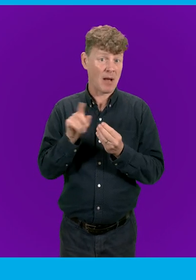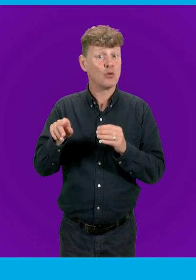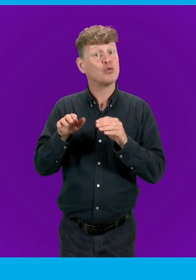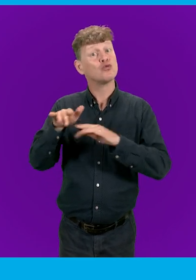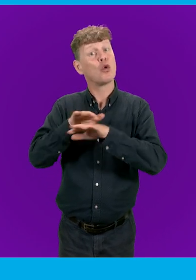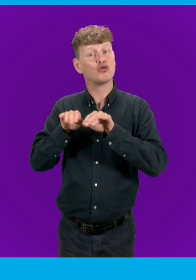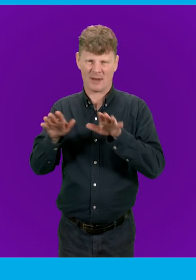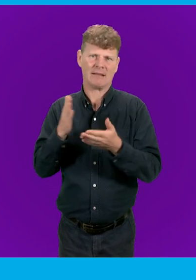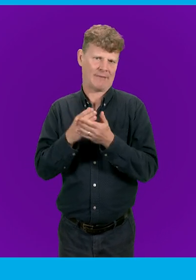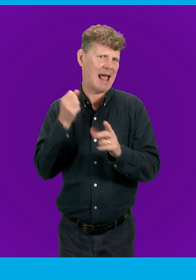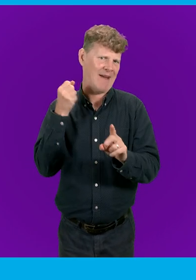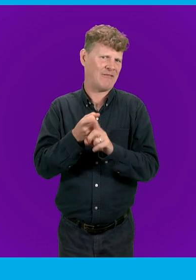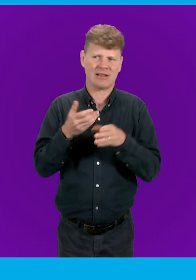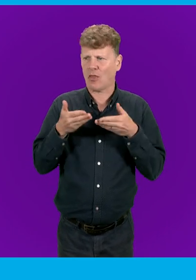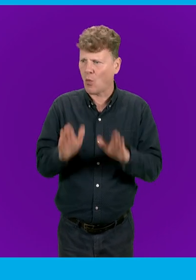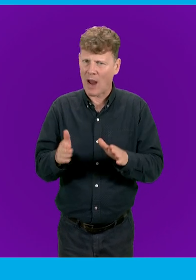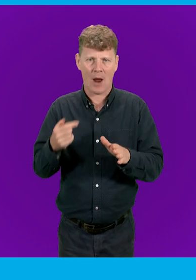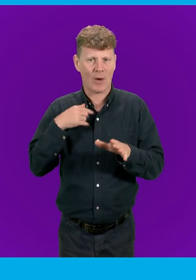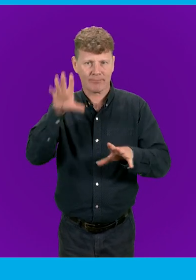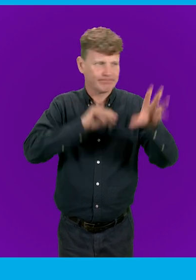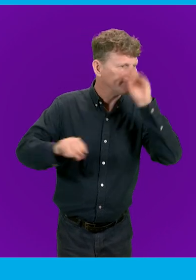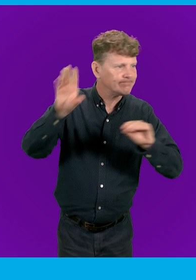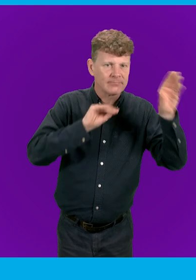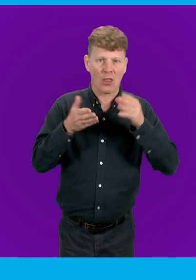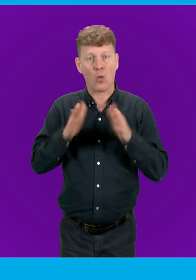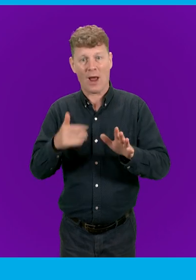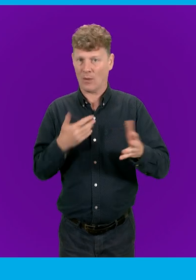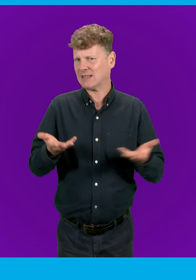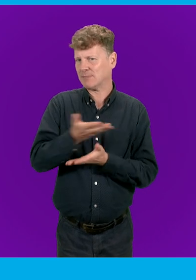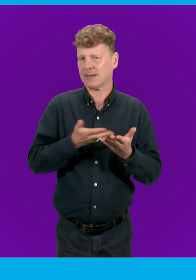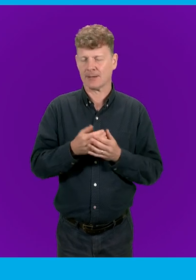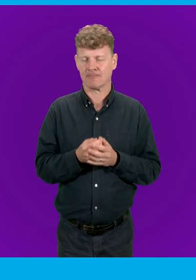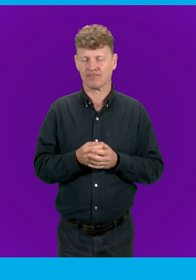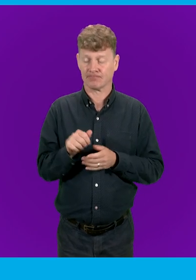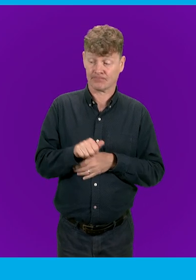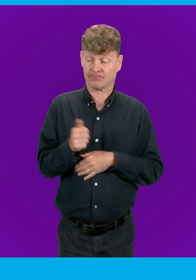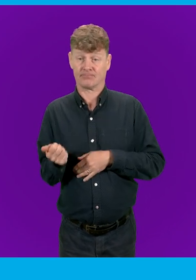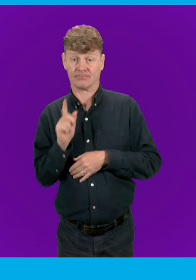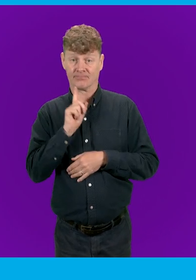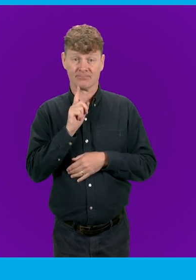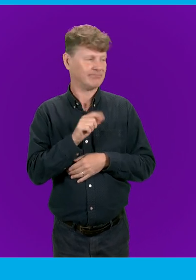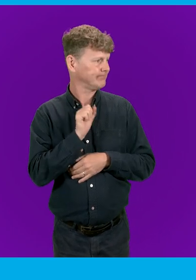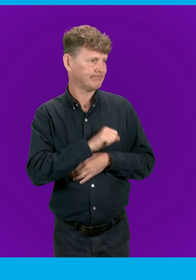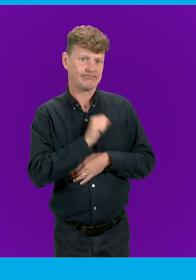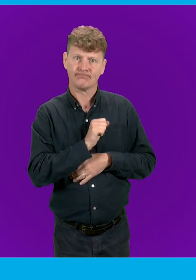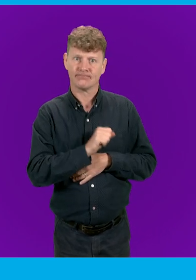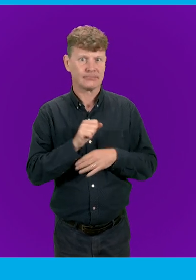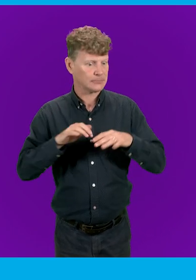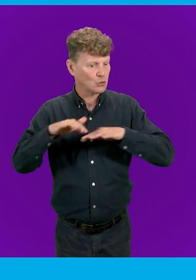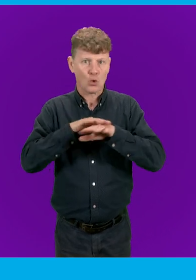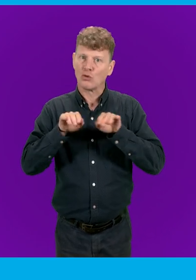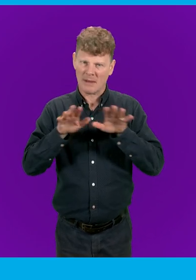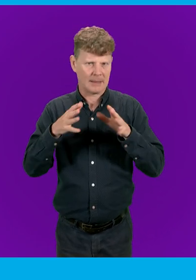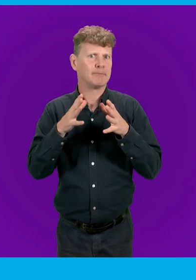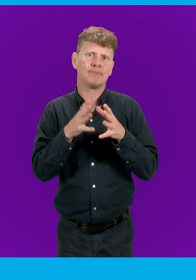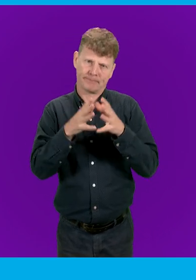we've picked up and the way that we speak about it as well. Yeah, social media is such a large, like, it impacts us so